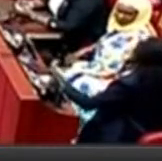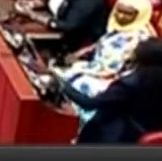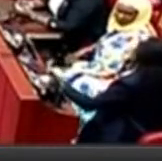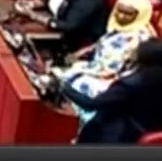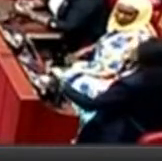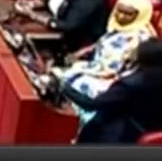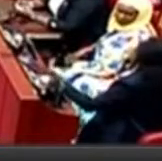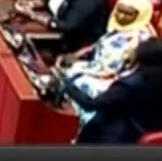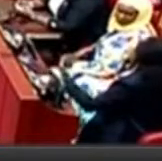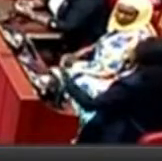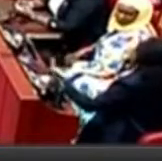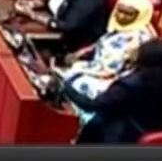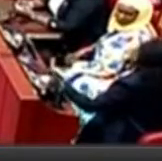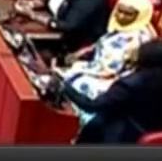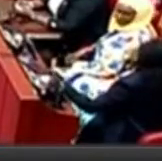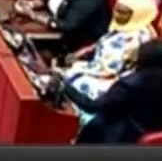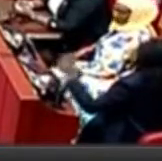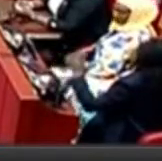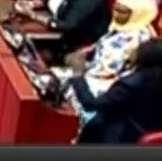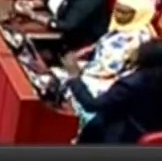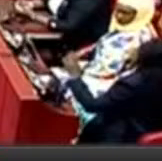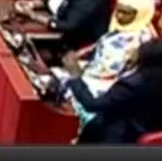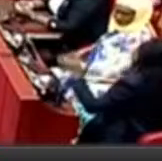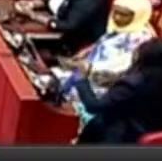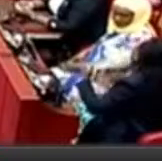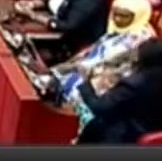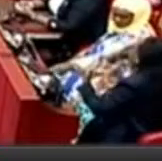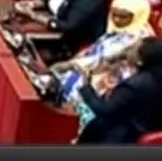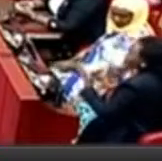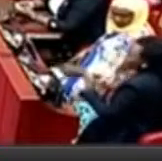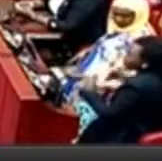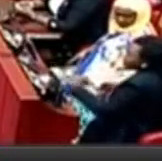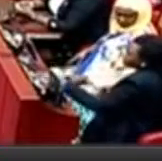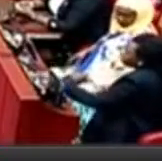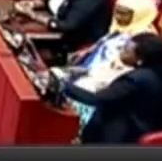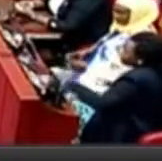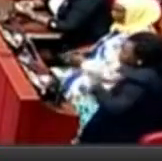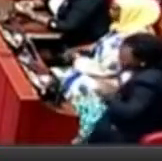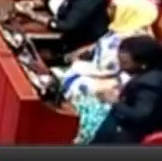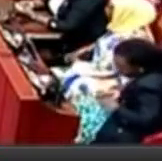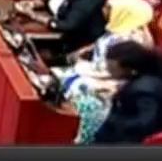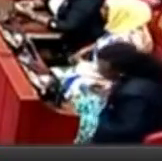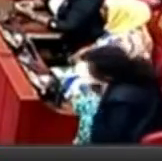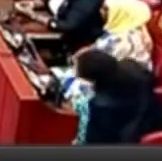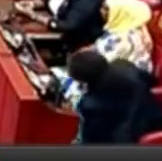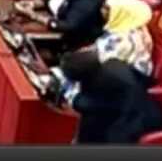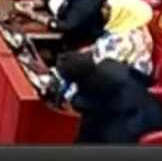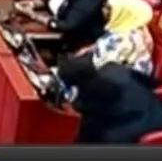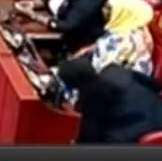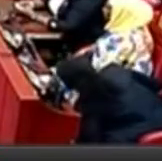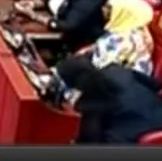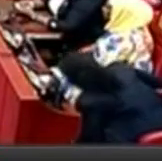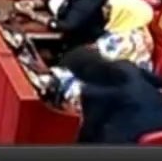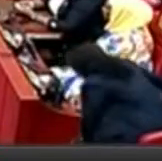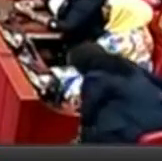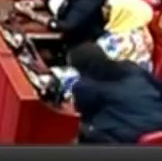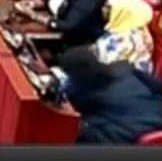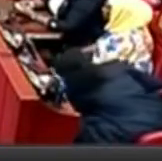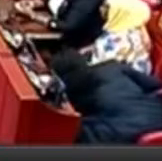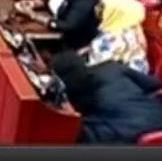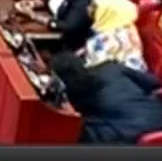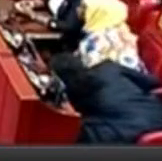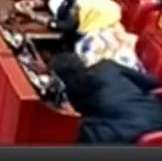office. This voting by roll call was necessitated by